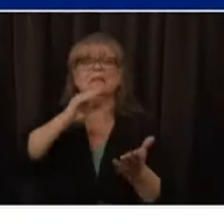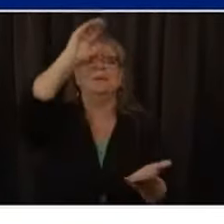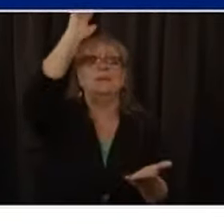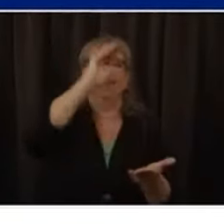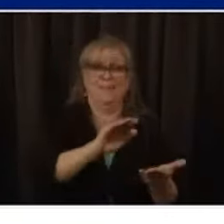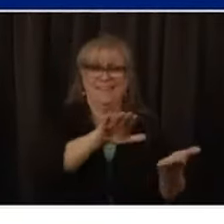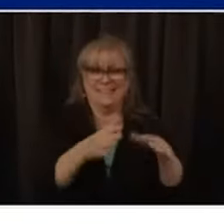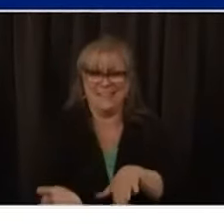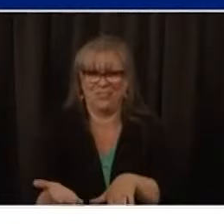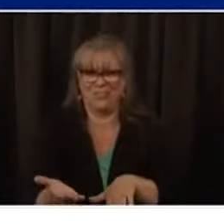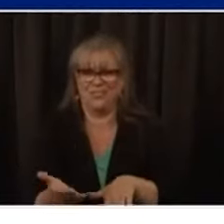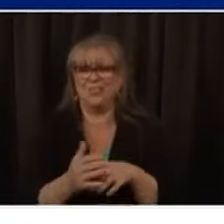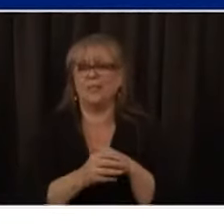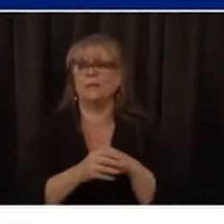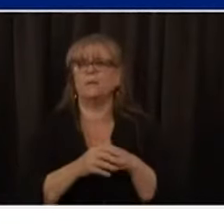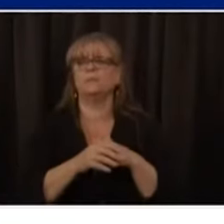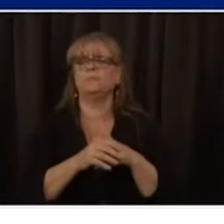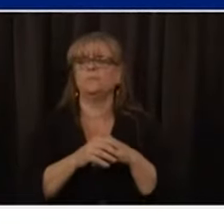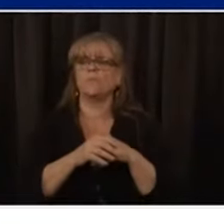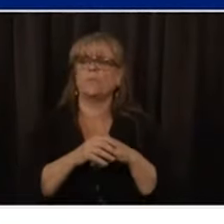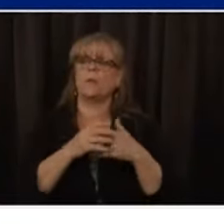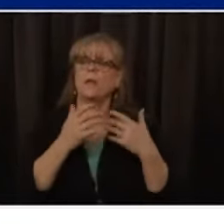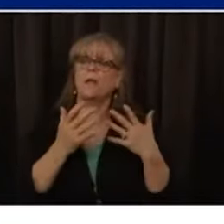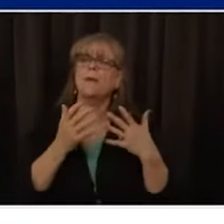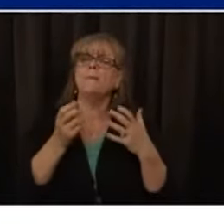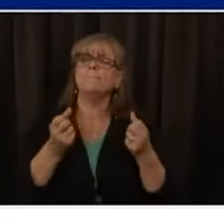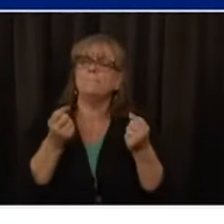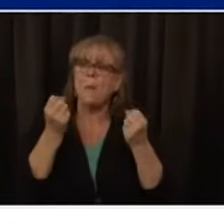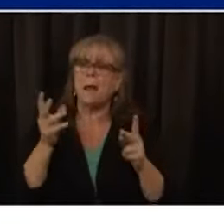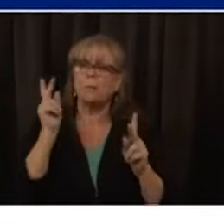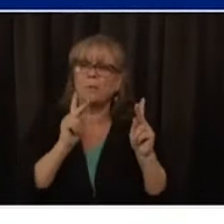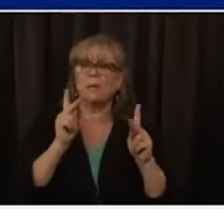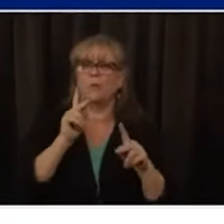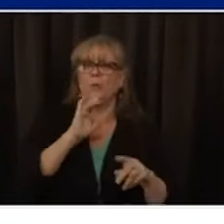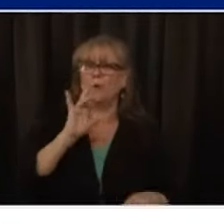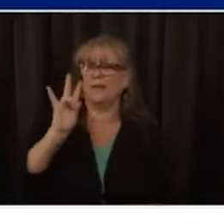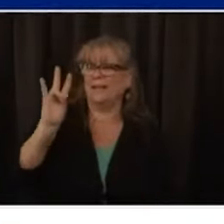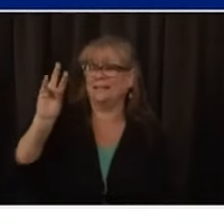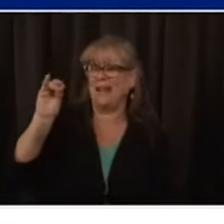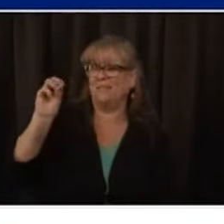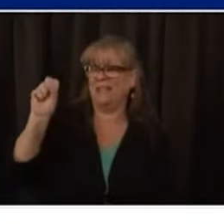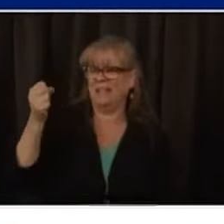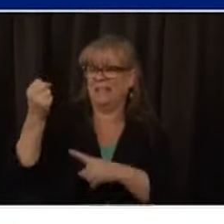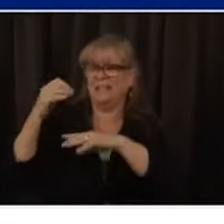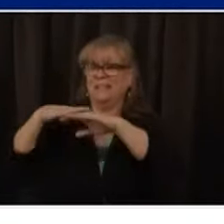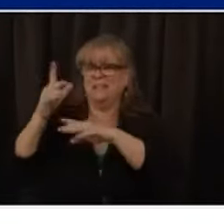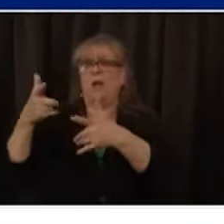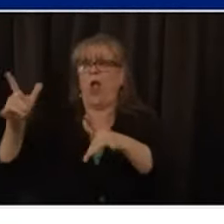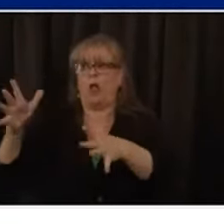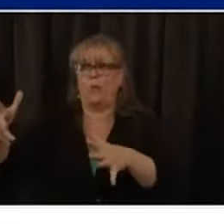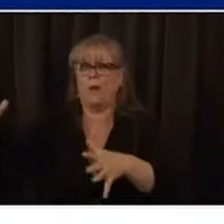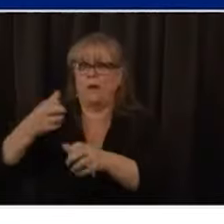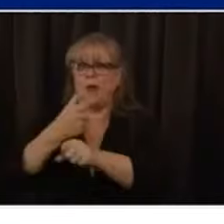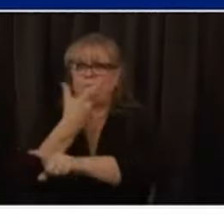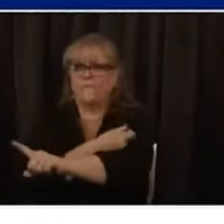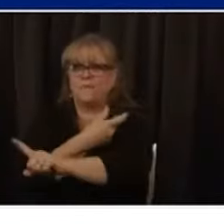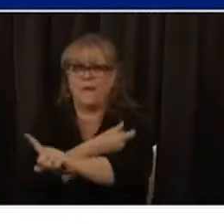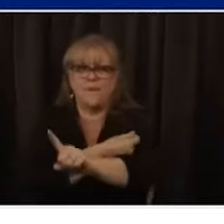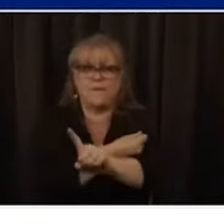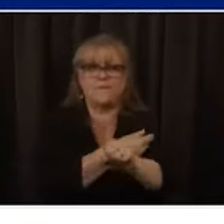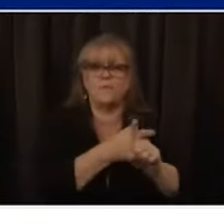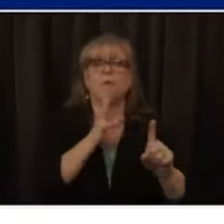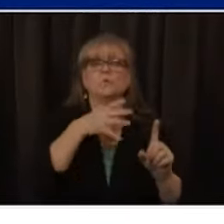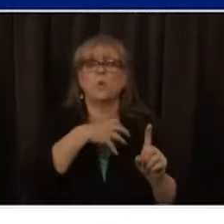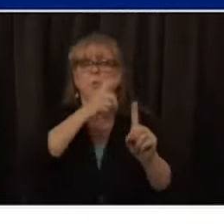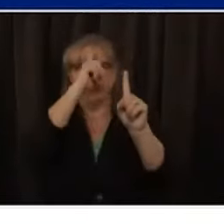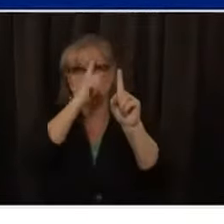been vaccinated in Colorado. In Colorado, our North Star has always been to protect the common good of our public, of